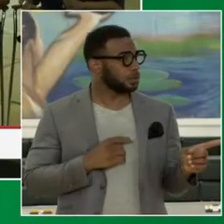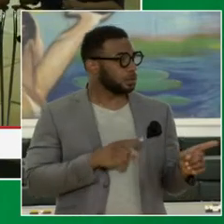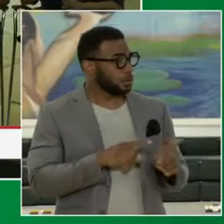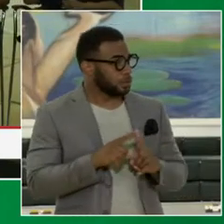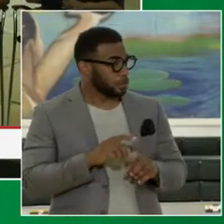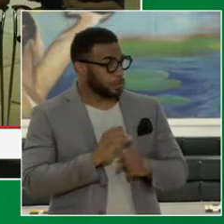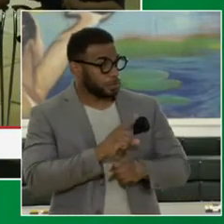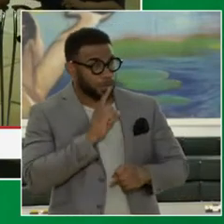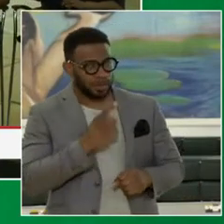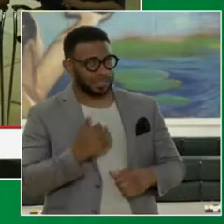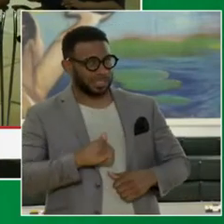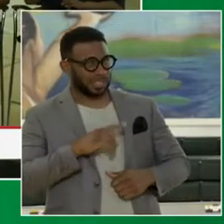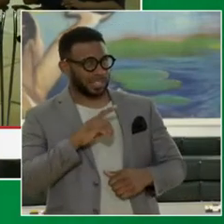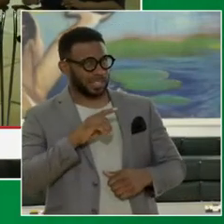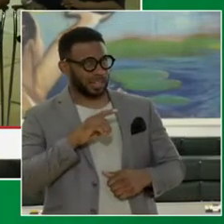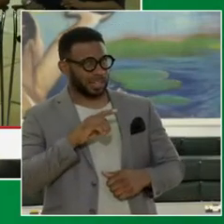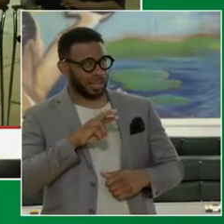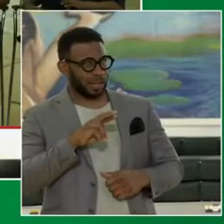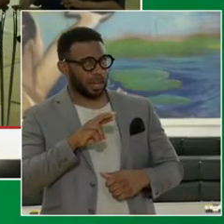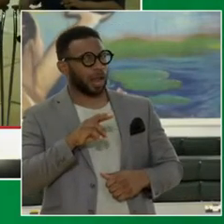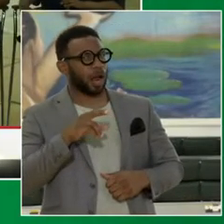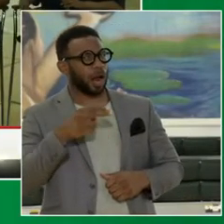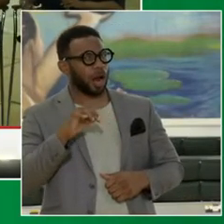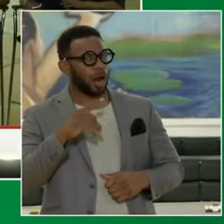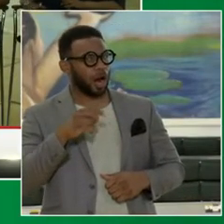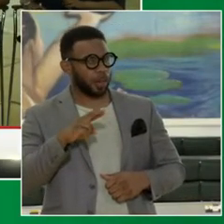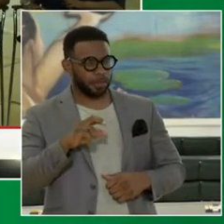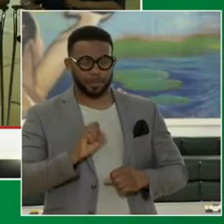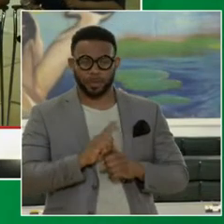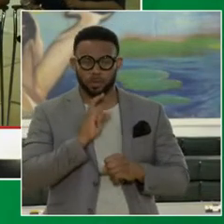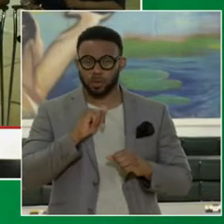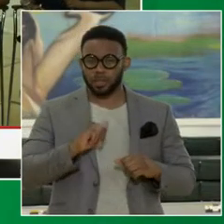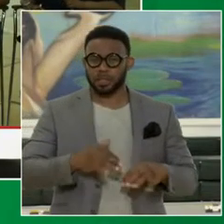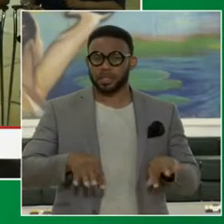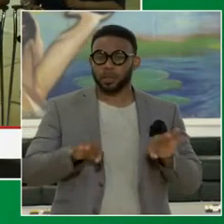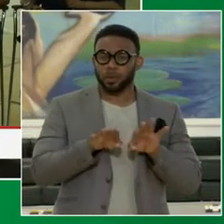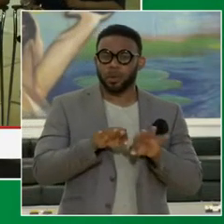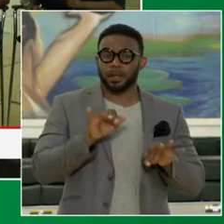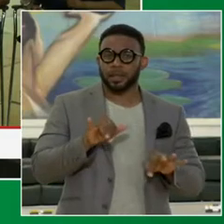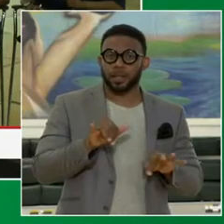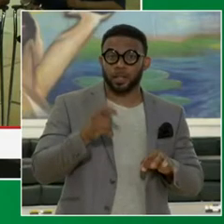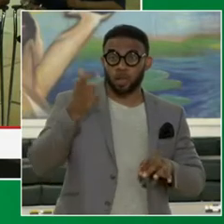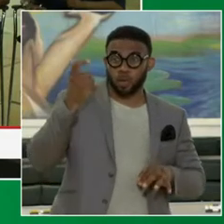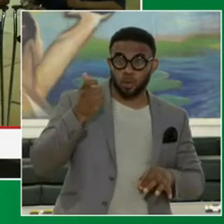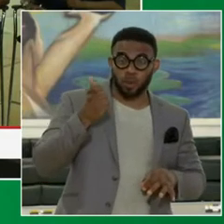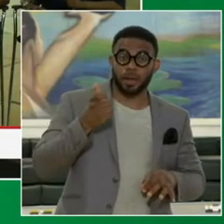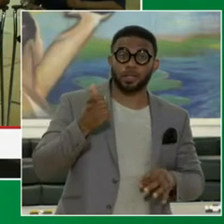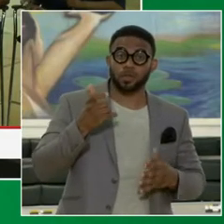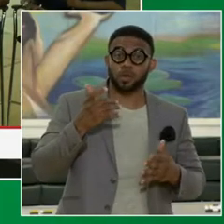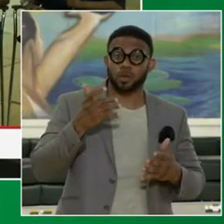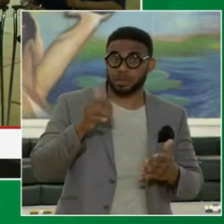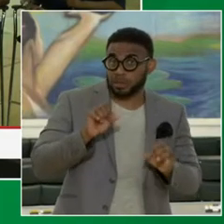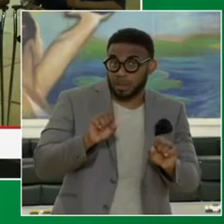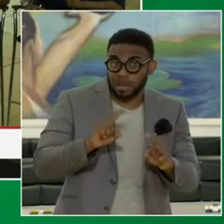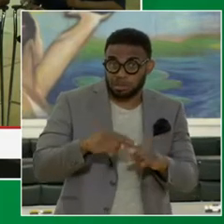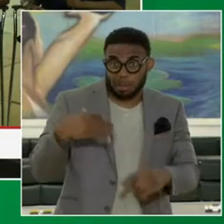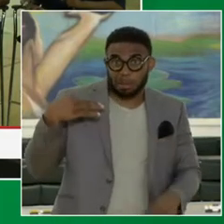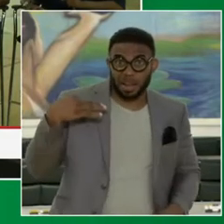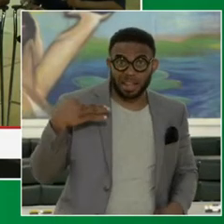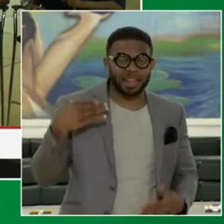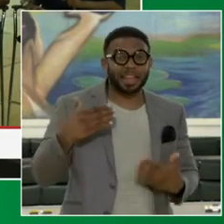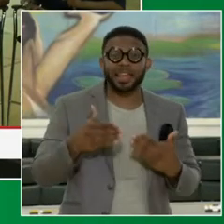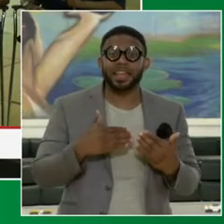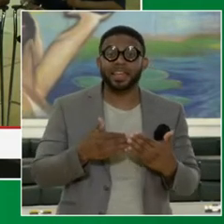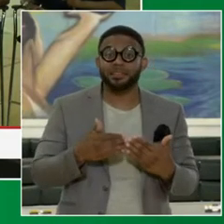also made sure, and it was really important to me that that the grants it was possible to apply even